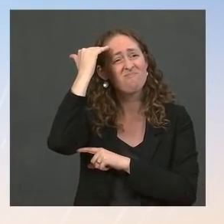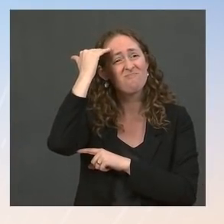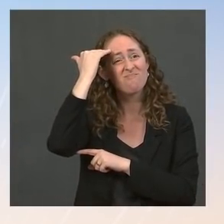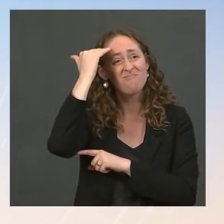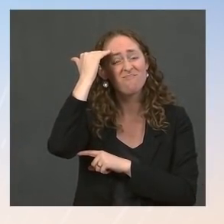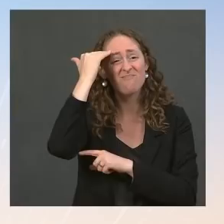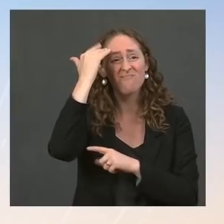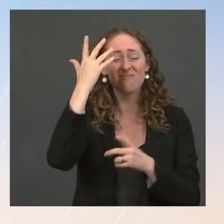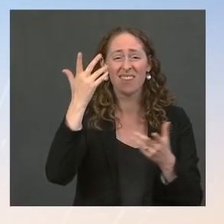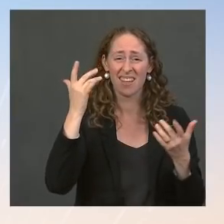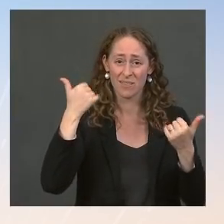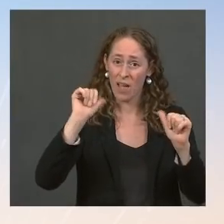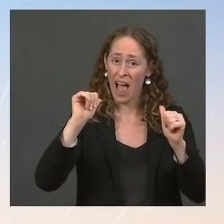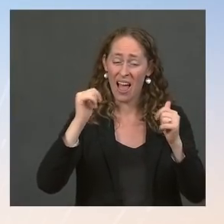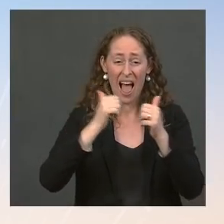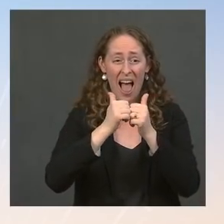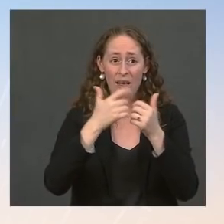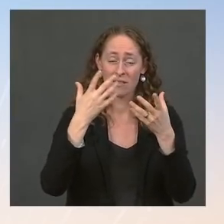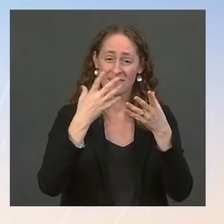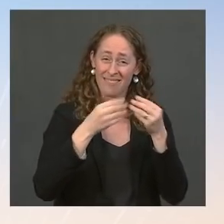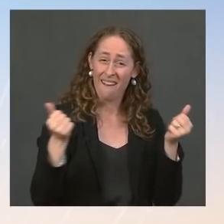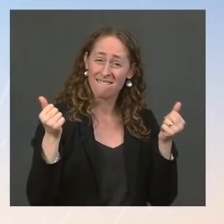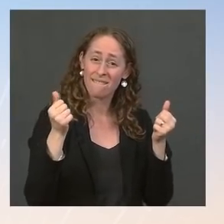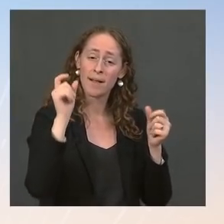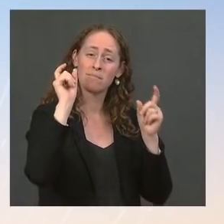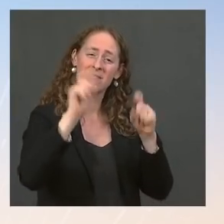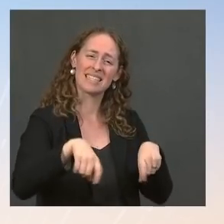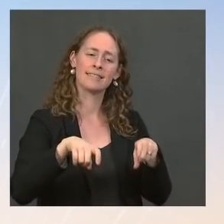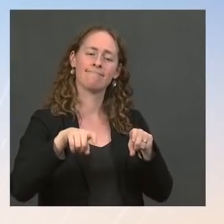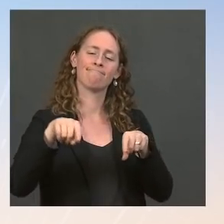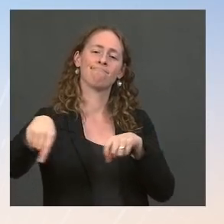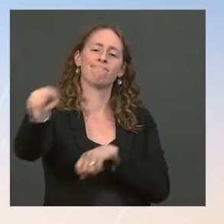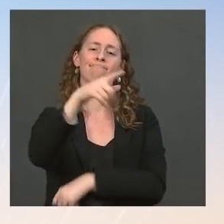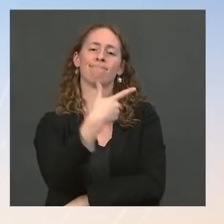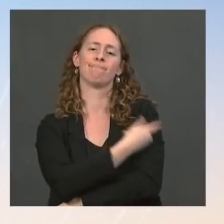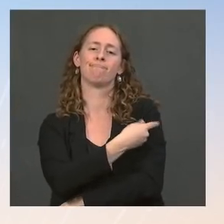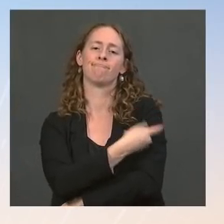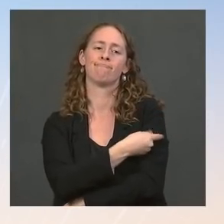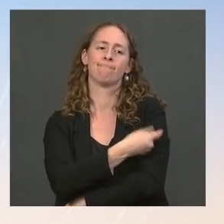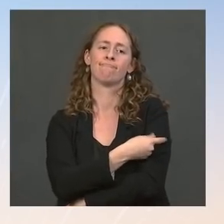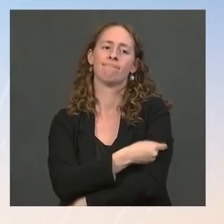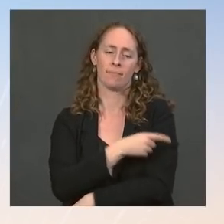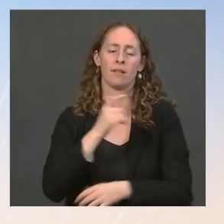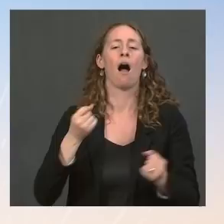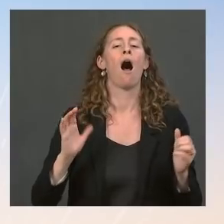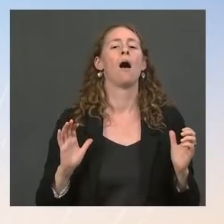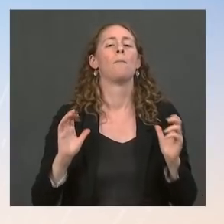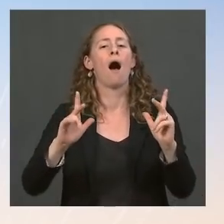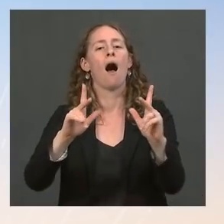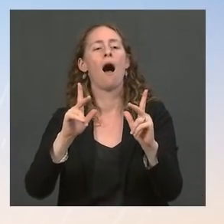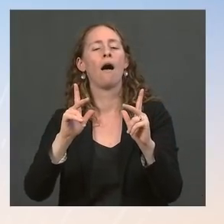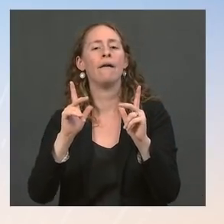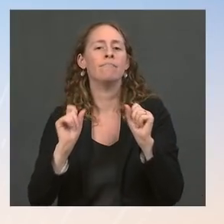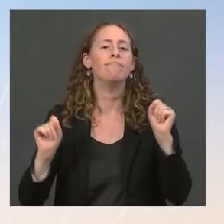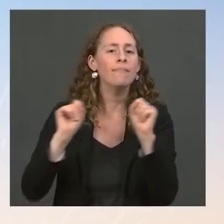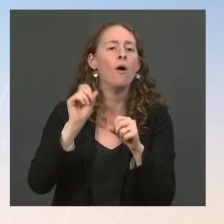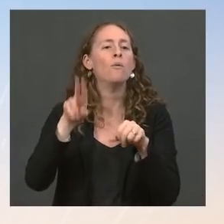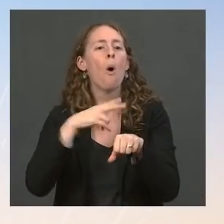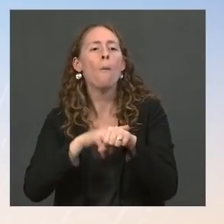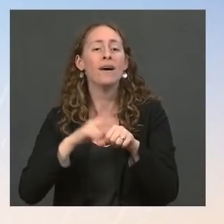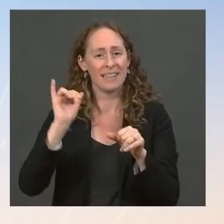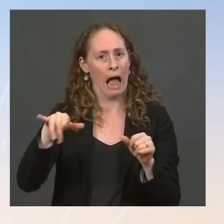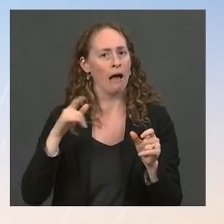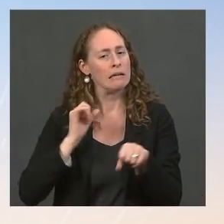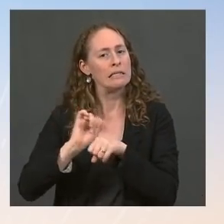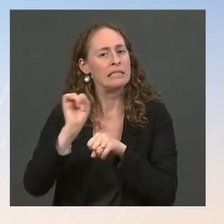it is to continue to get more people vaccinated, get people's lives returning back to normal, and that's what we're working on every day. Go